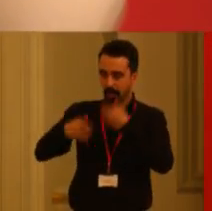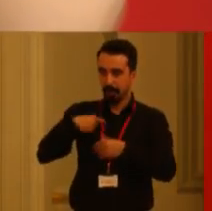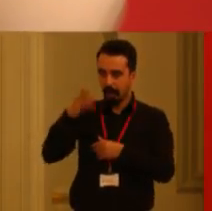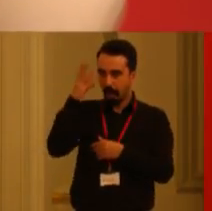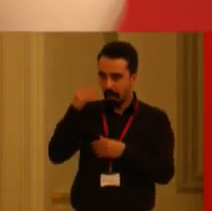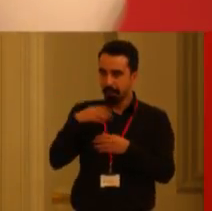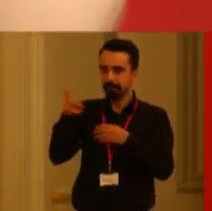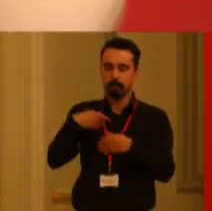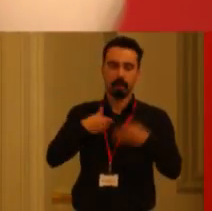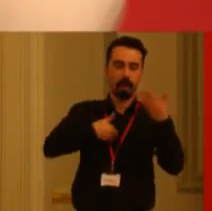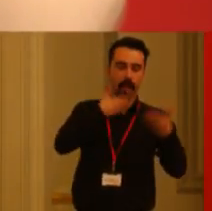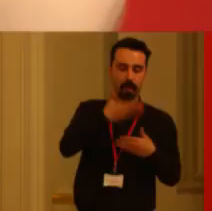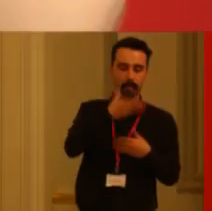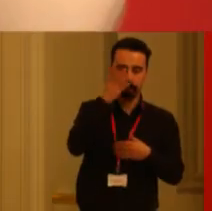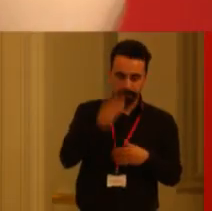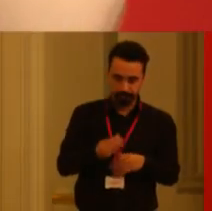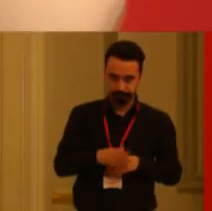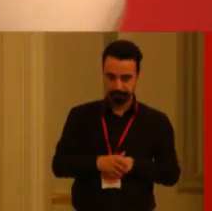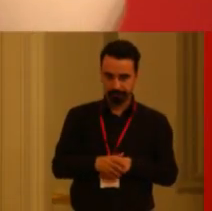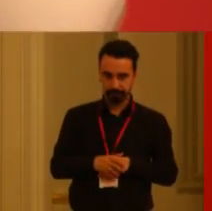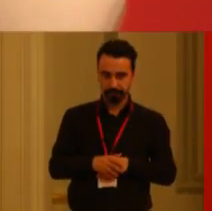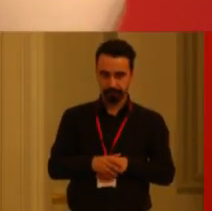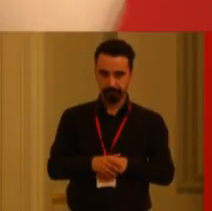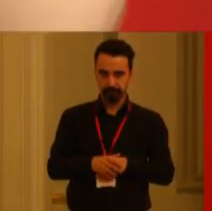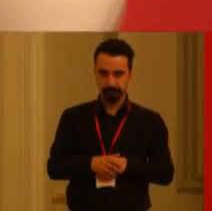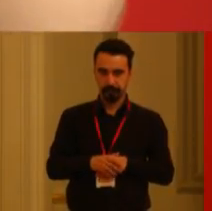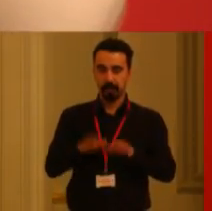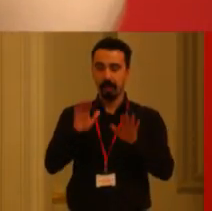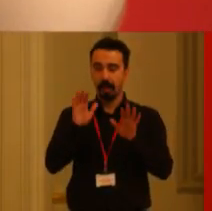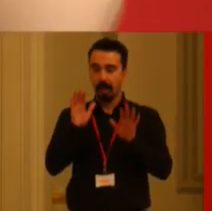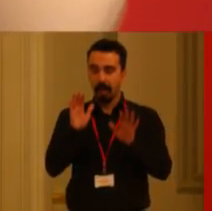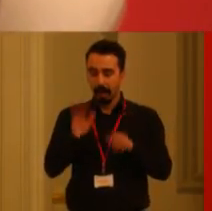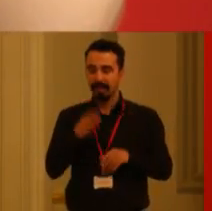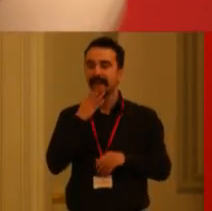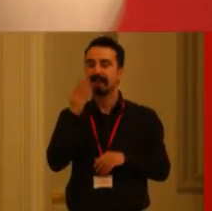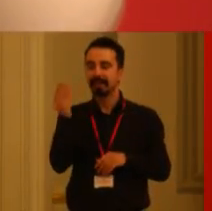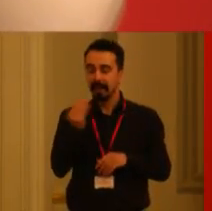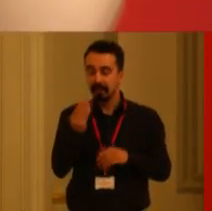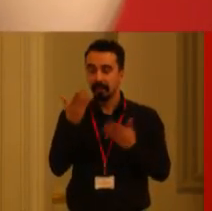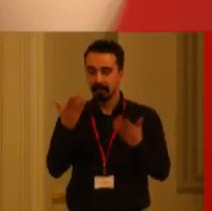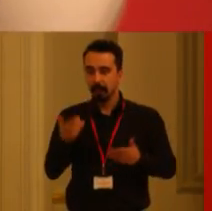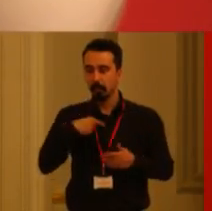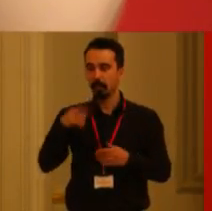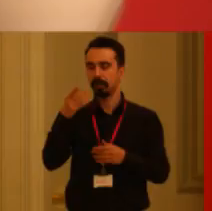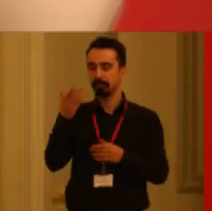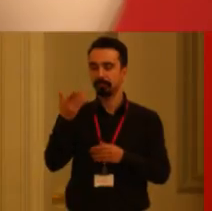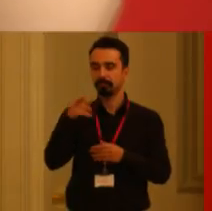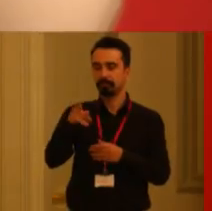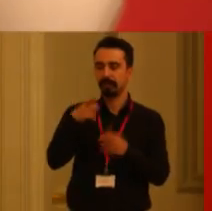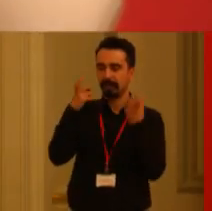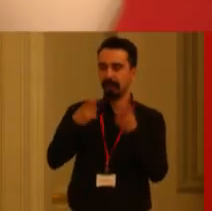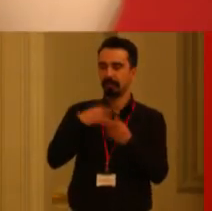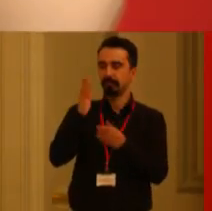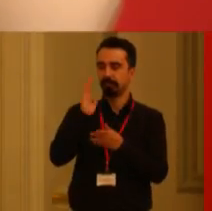not one of them. So I will tell you what they tell us. It will be limited to that. Yes, as I was